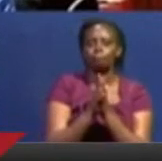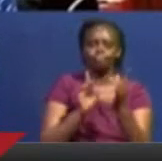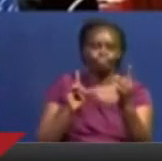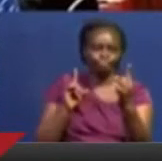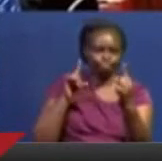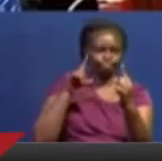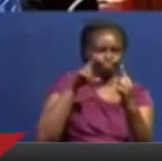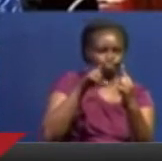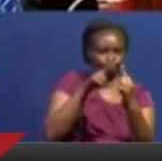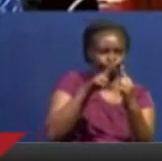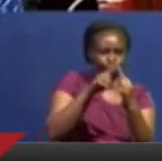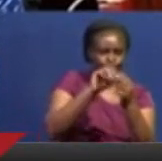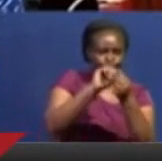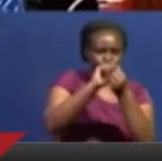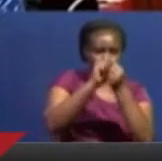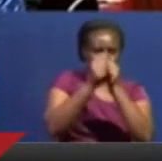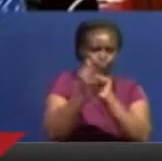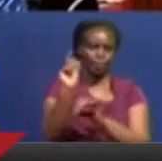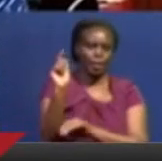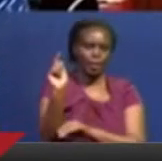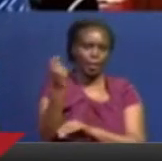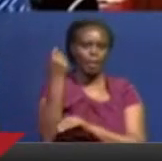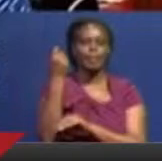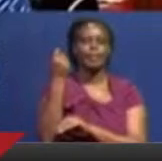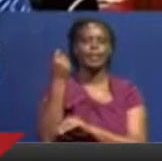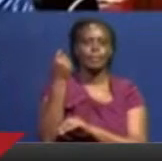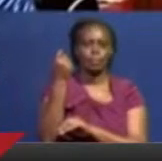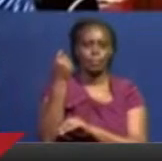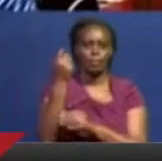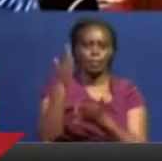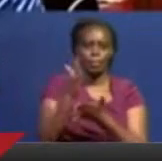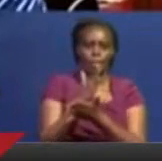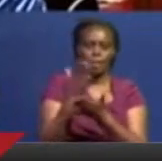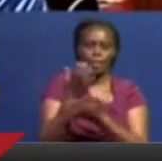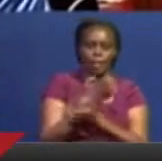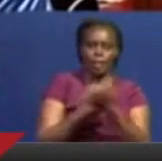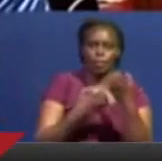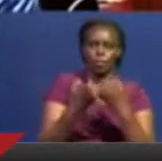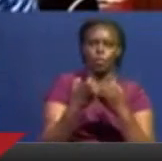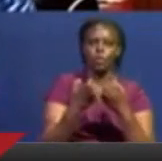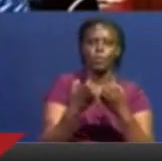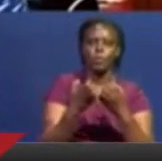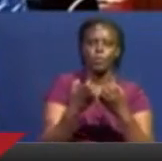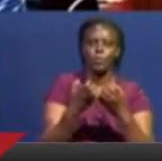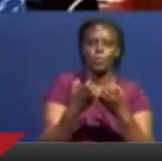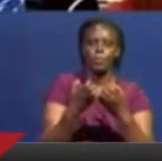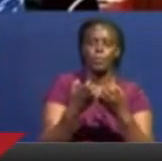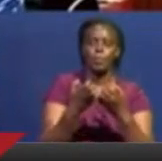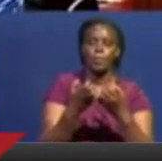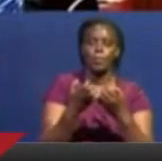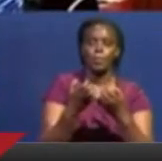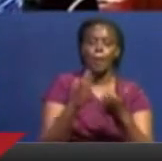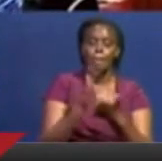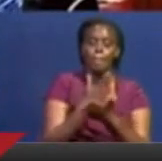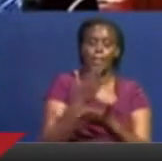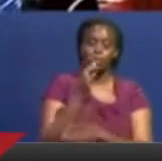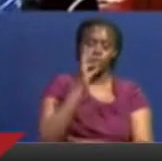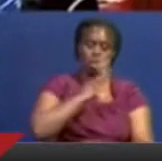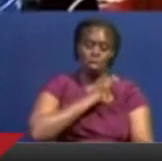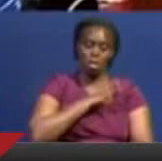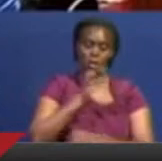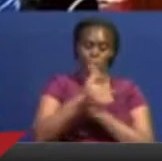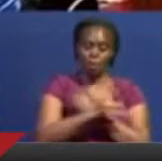to transform Kenyans into middle income country